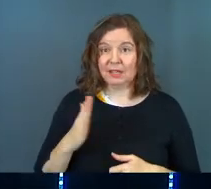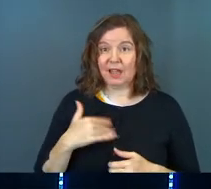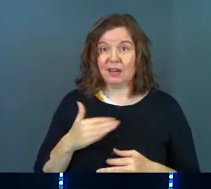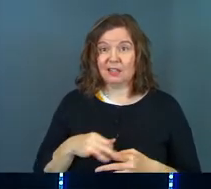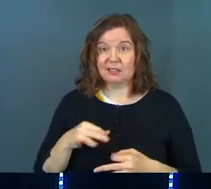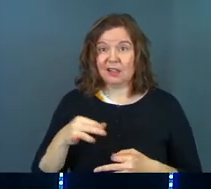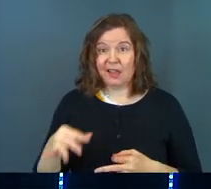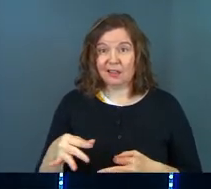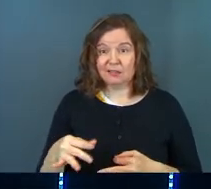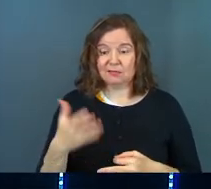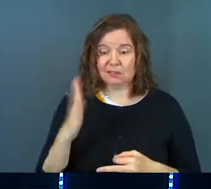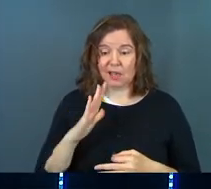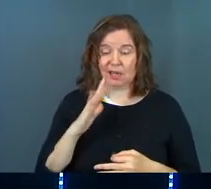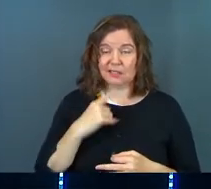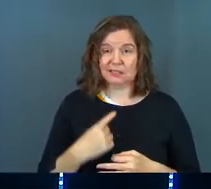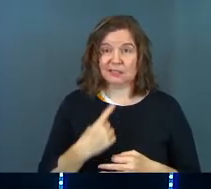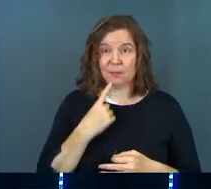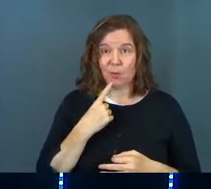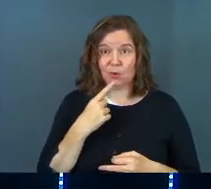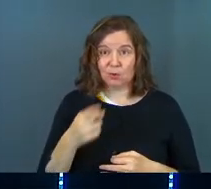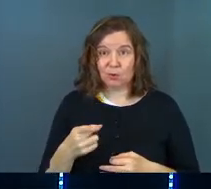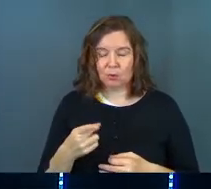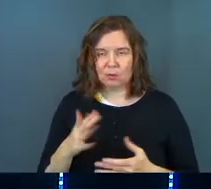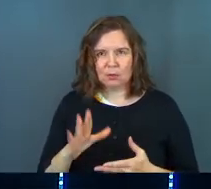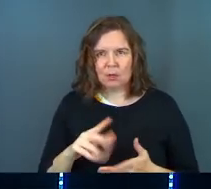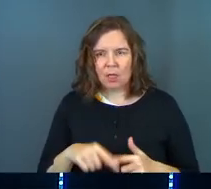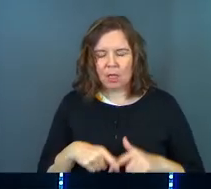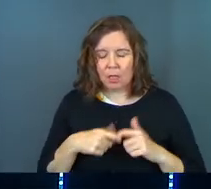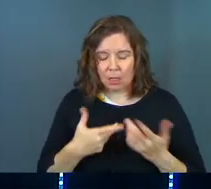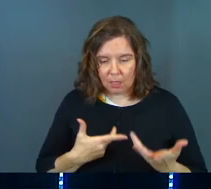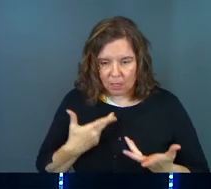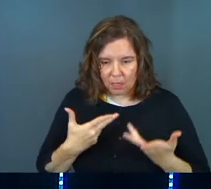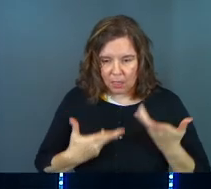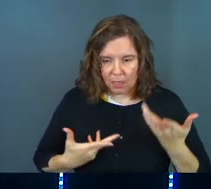God has delayed. God has disappointed you. What is it?